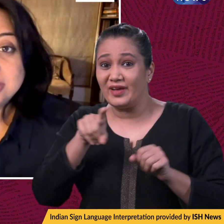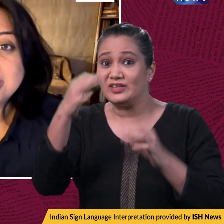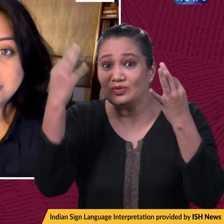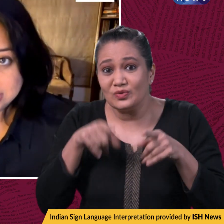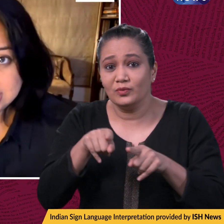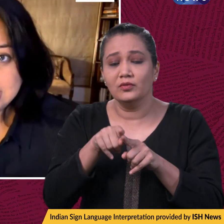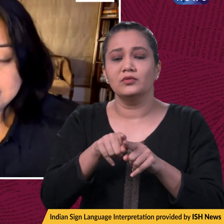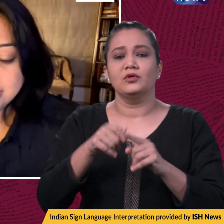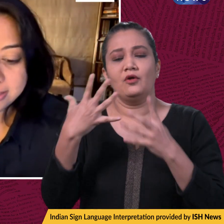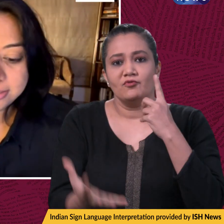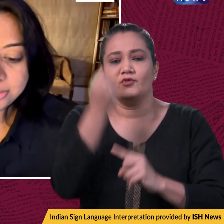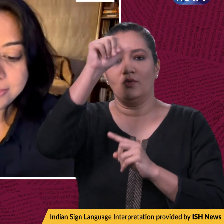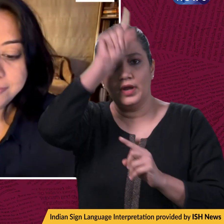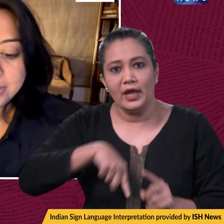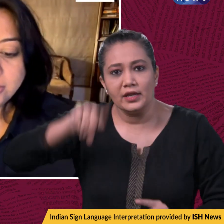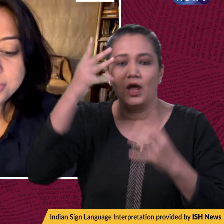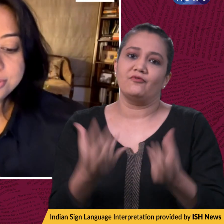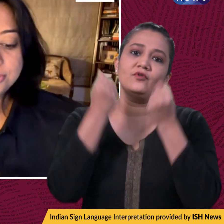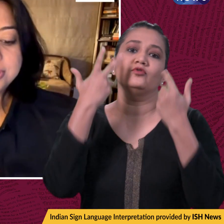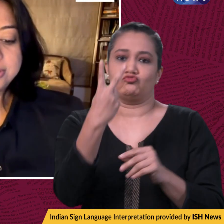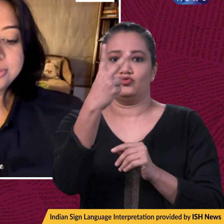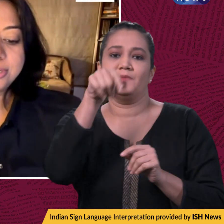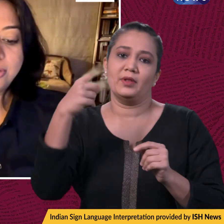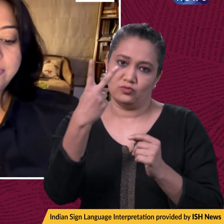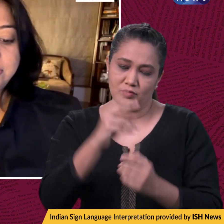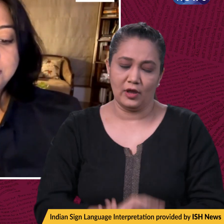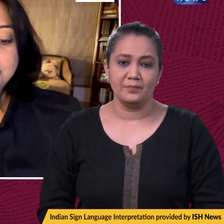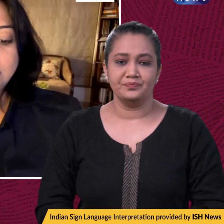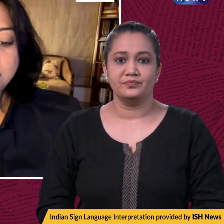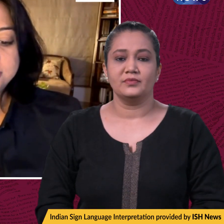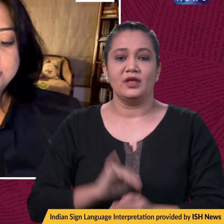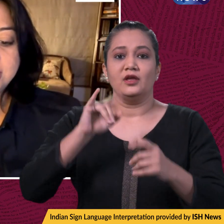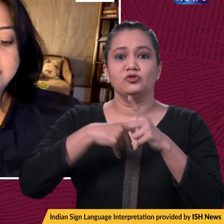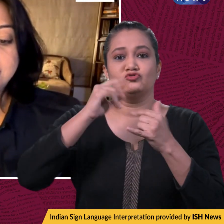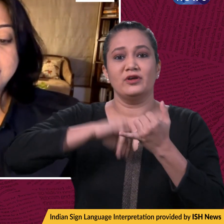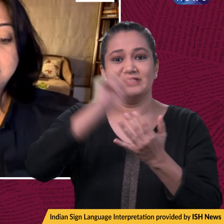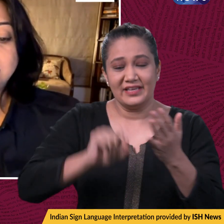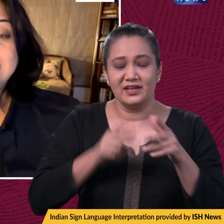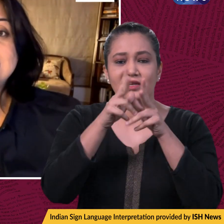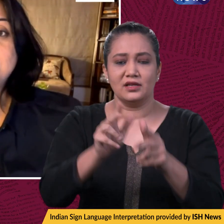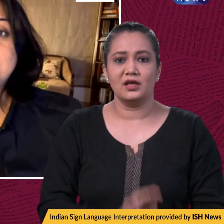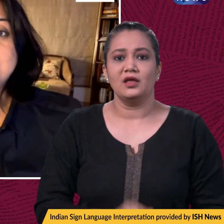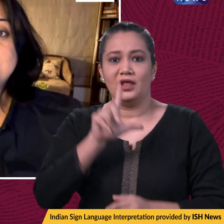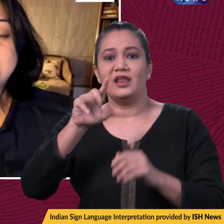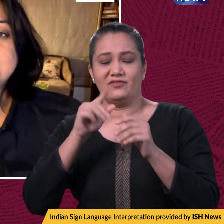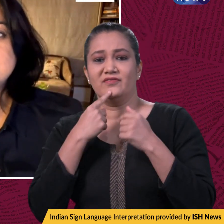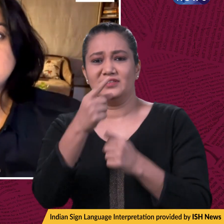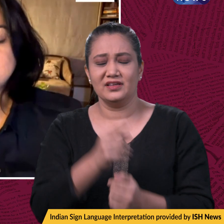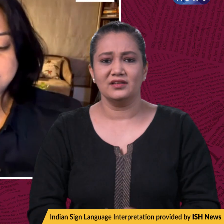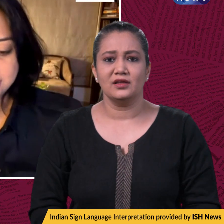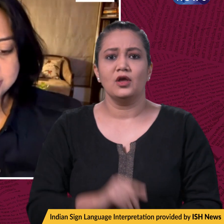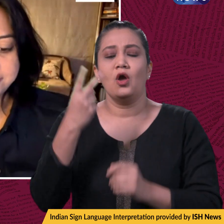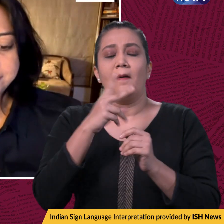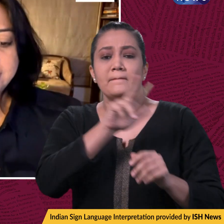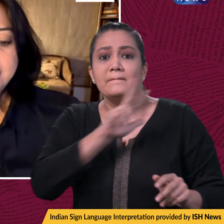that were discovered in our country. According to the Joint Secretary of the Union Home Ministry, Love Agarwal, both cases were identified in the state